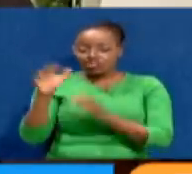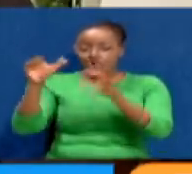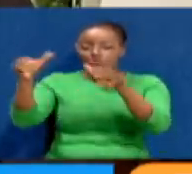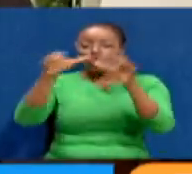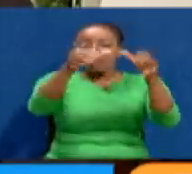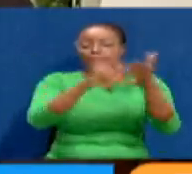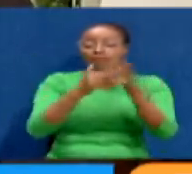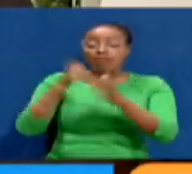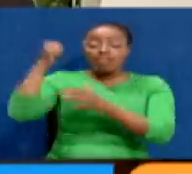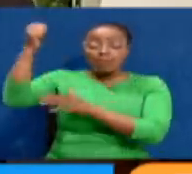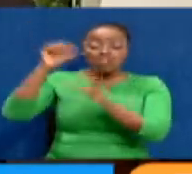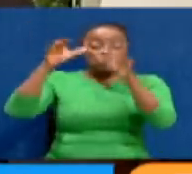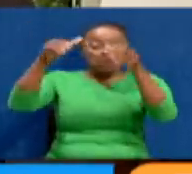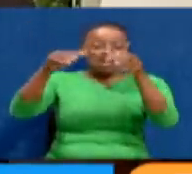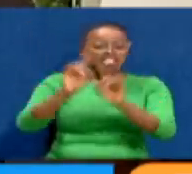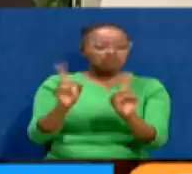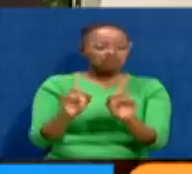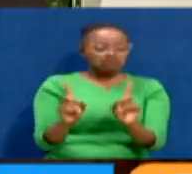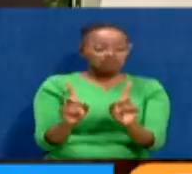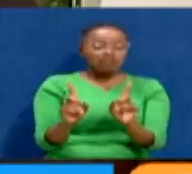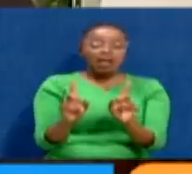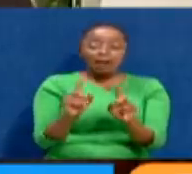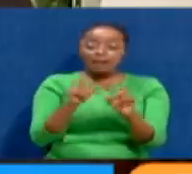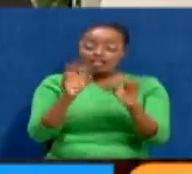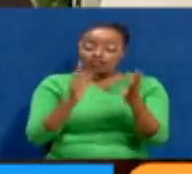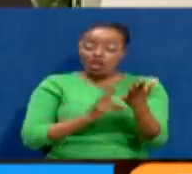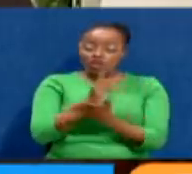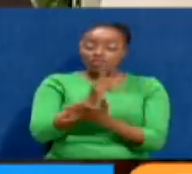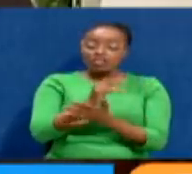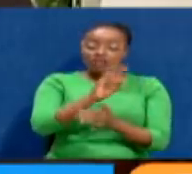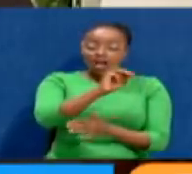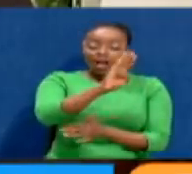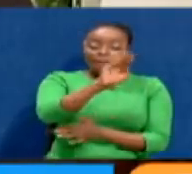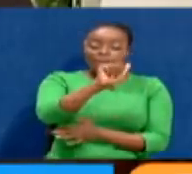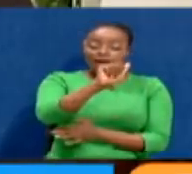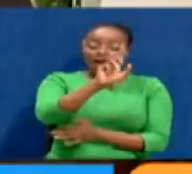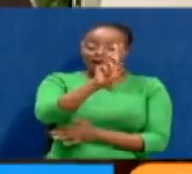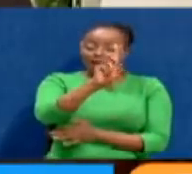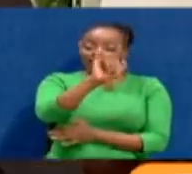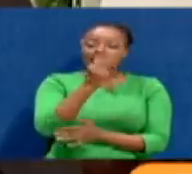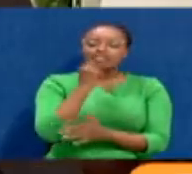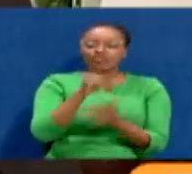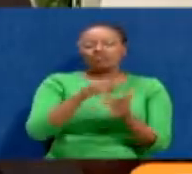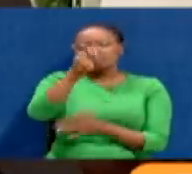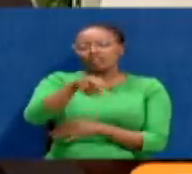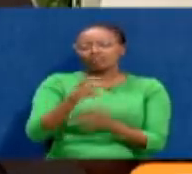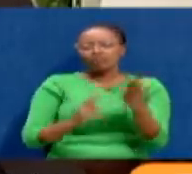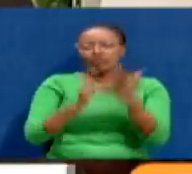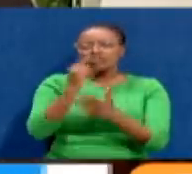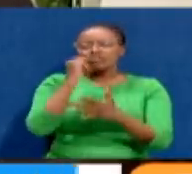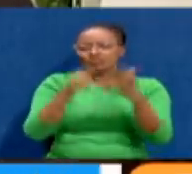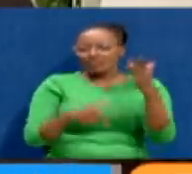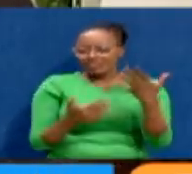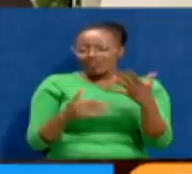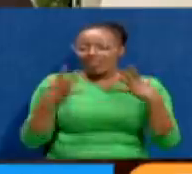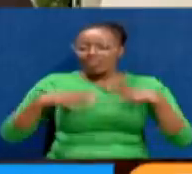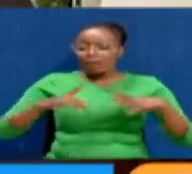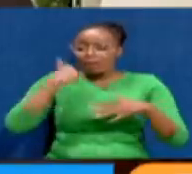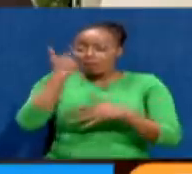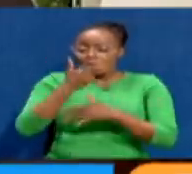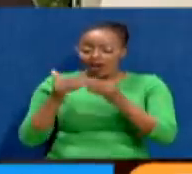not even the political class. And if we are honest with ourselves, as John Mbadi says, let's just be honest to say that those who are in